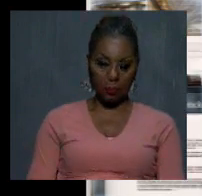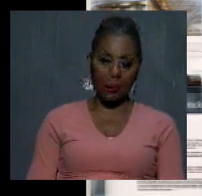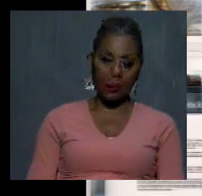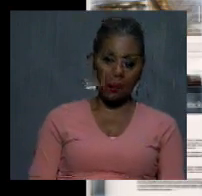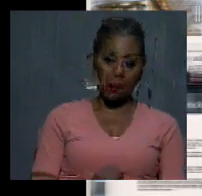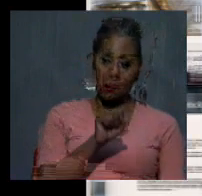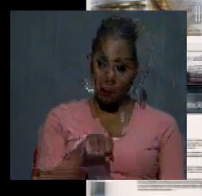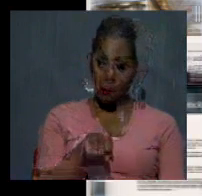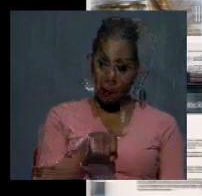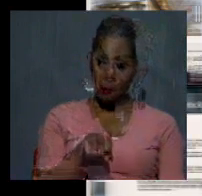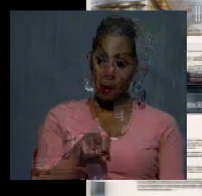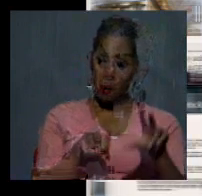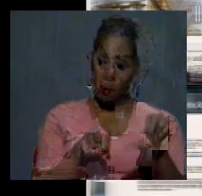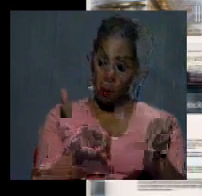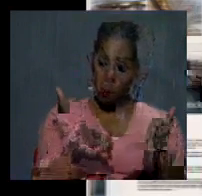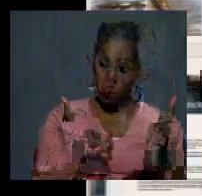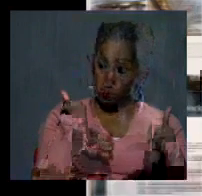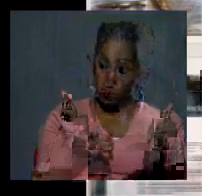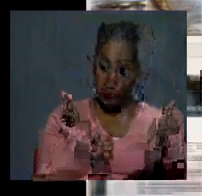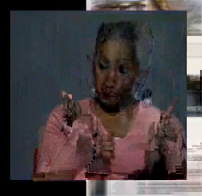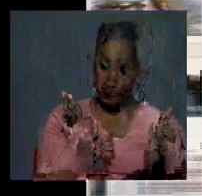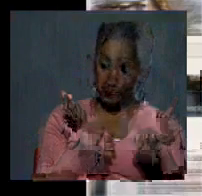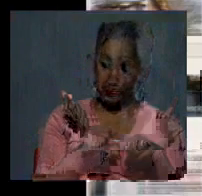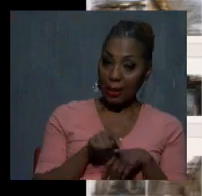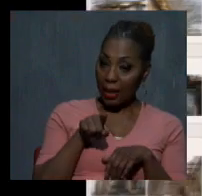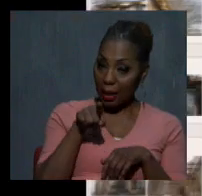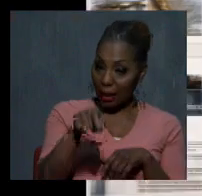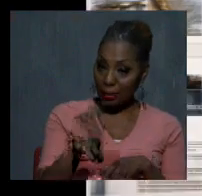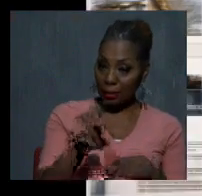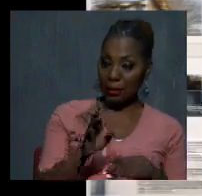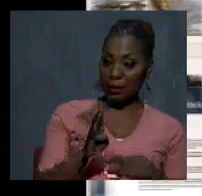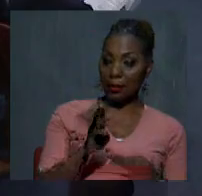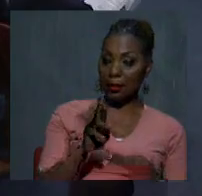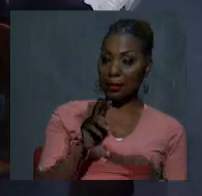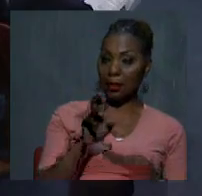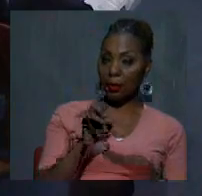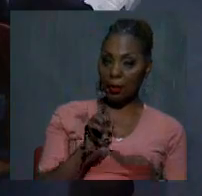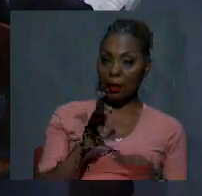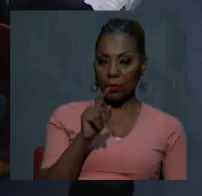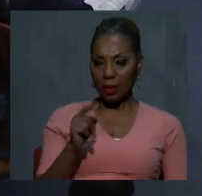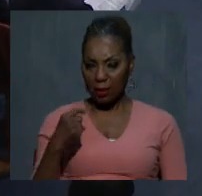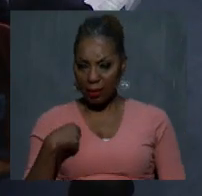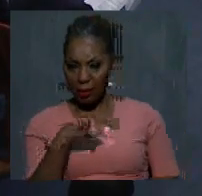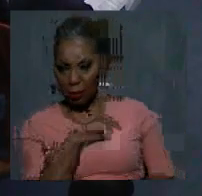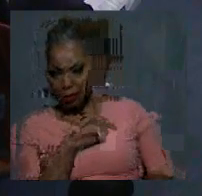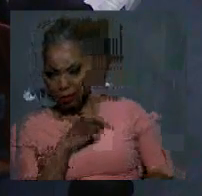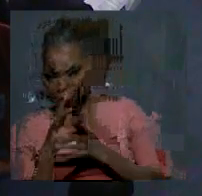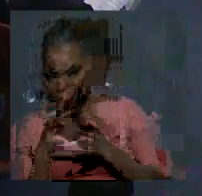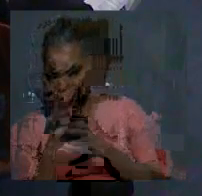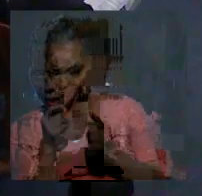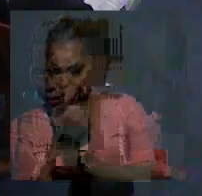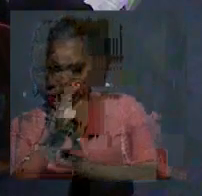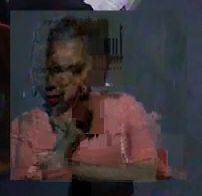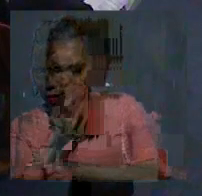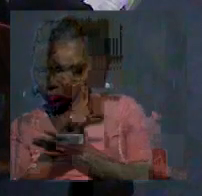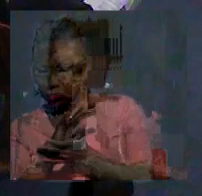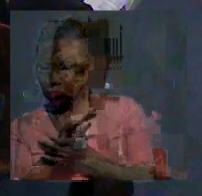Yes, and for you, the that's program. gonna